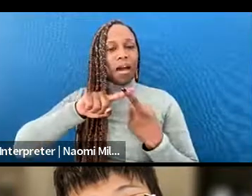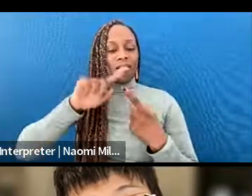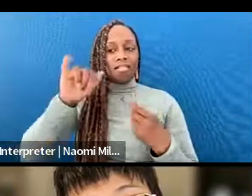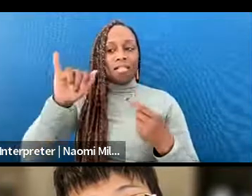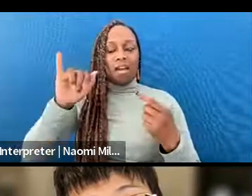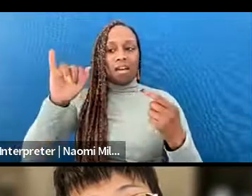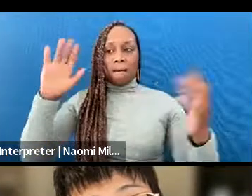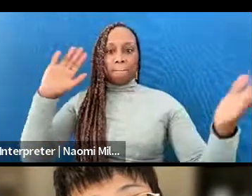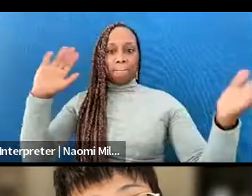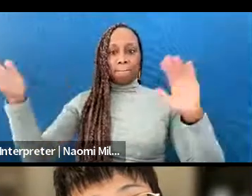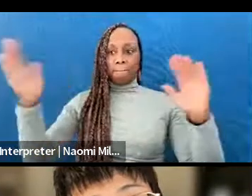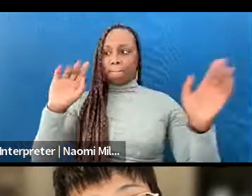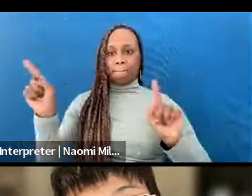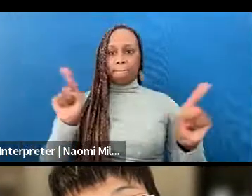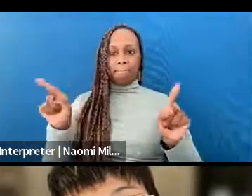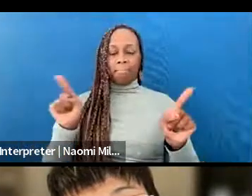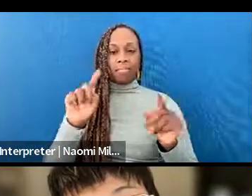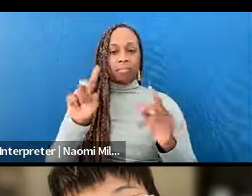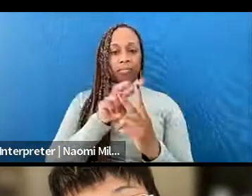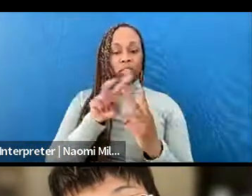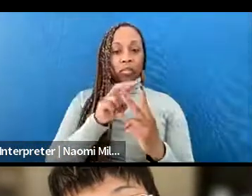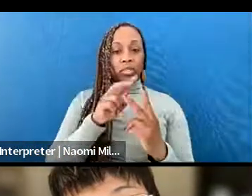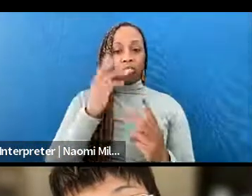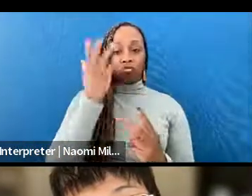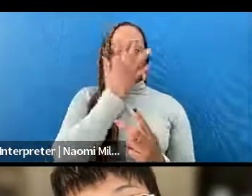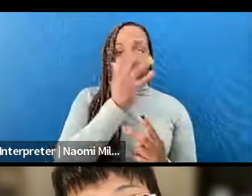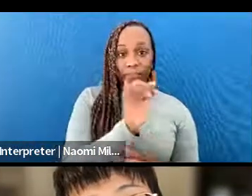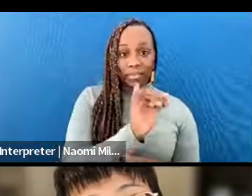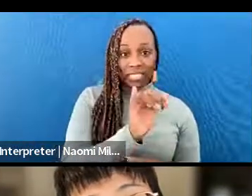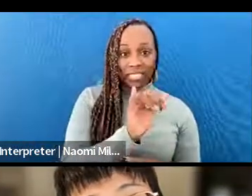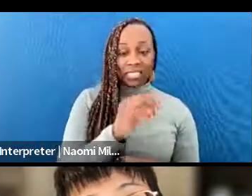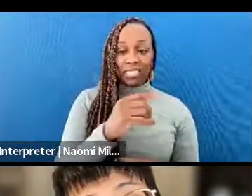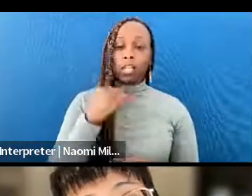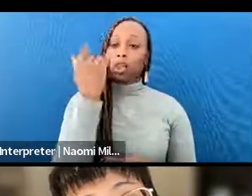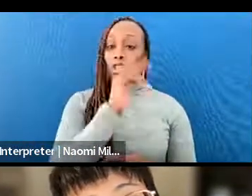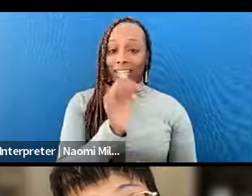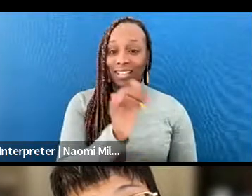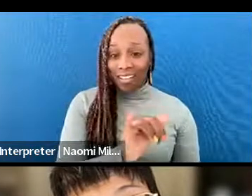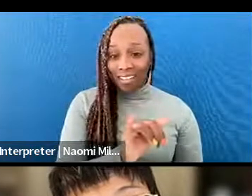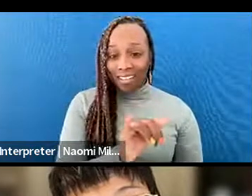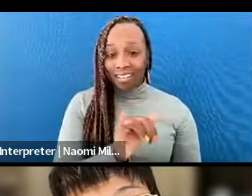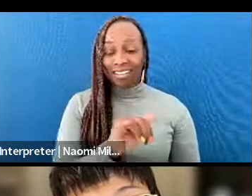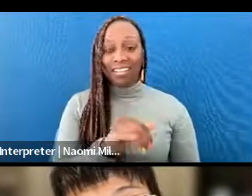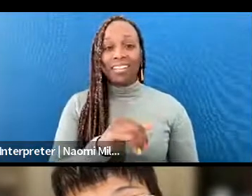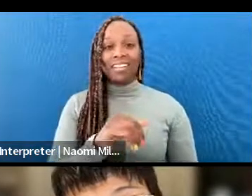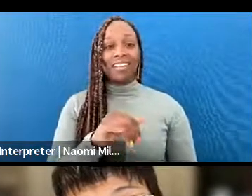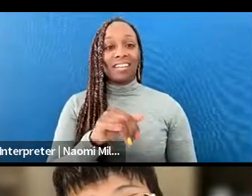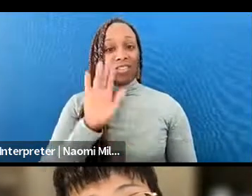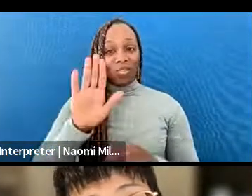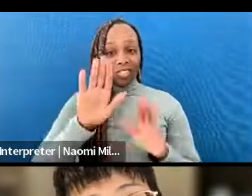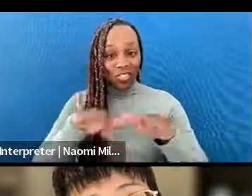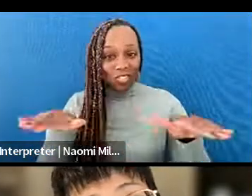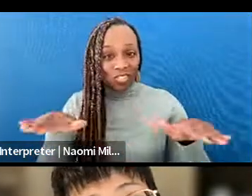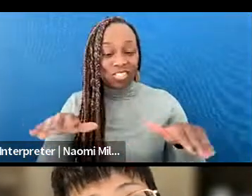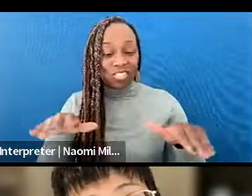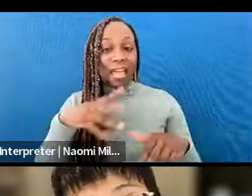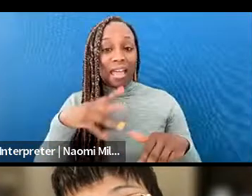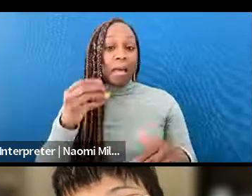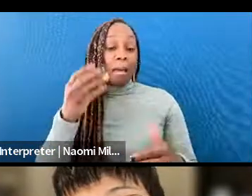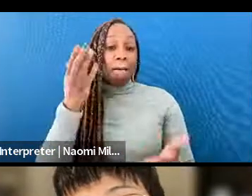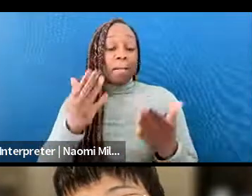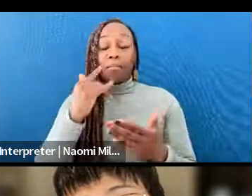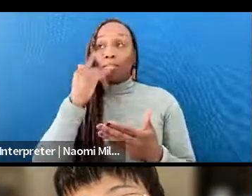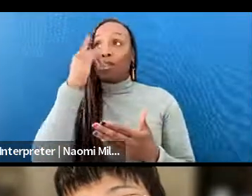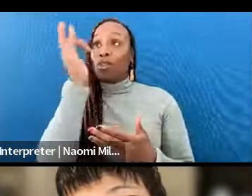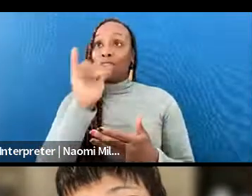contrast in resemblance, in looking like your children, and maybe even